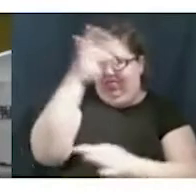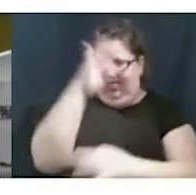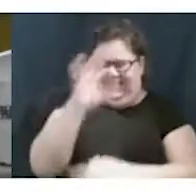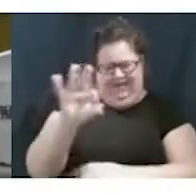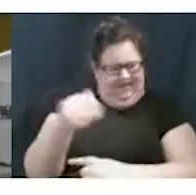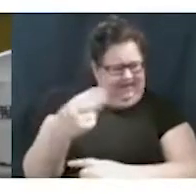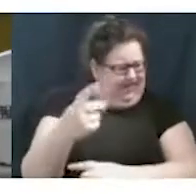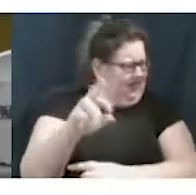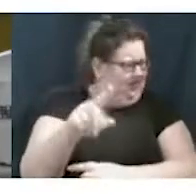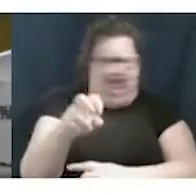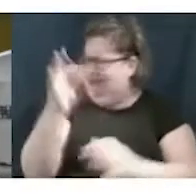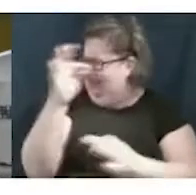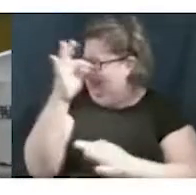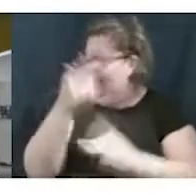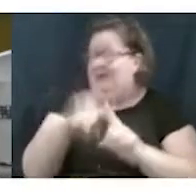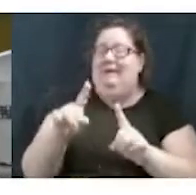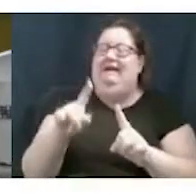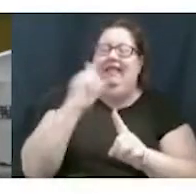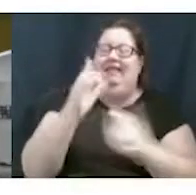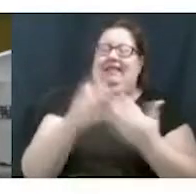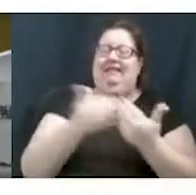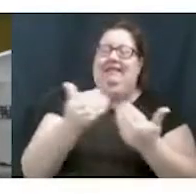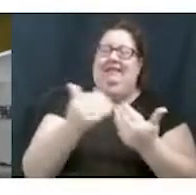the easiest answer for that.